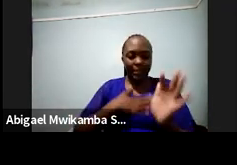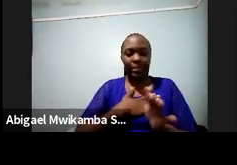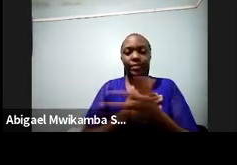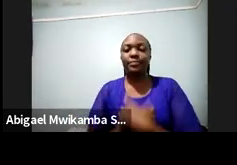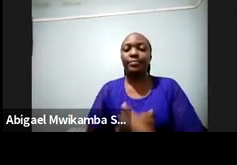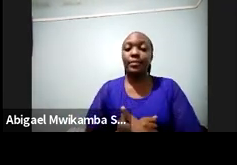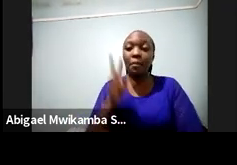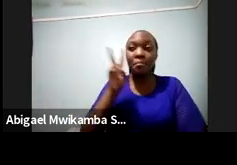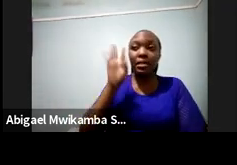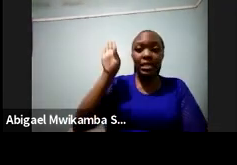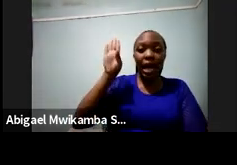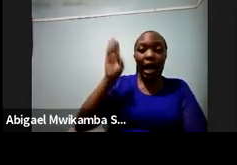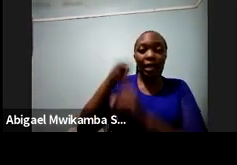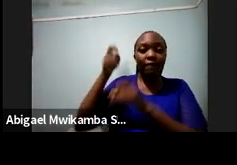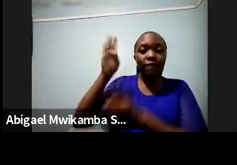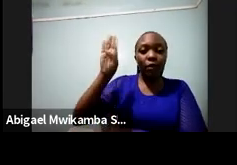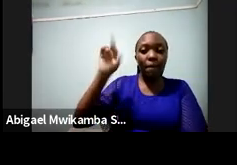Brian, do you have a concern I need to address?